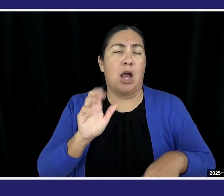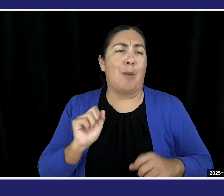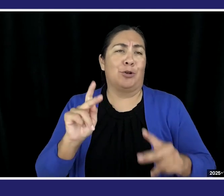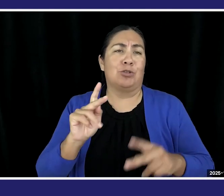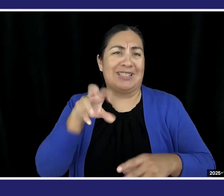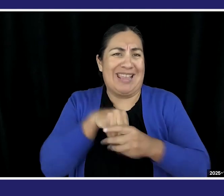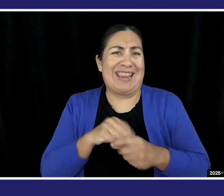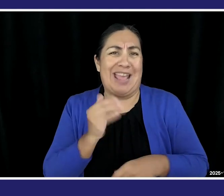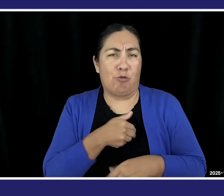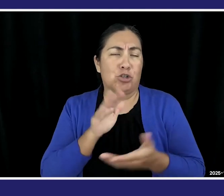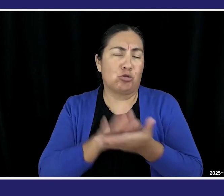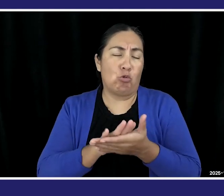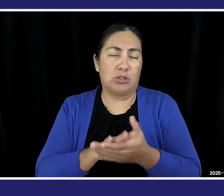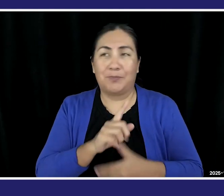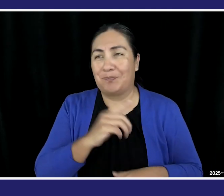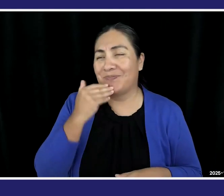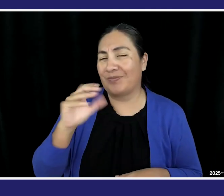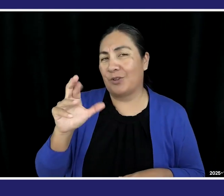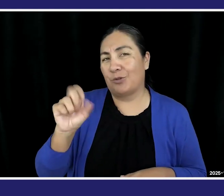Great. Thank you very much, Christopher.